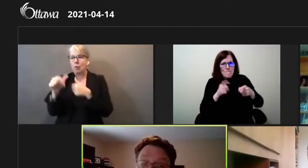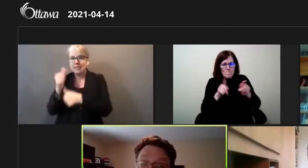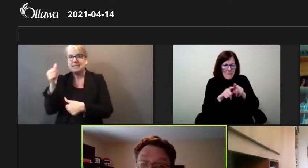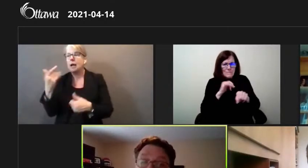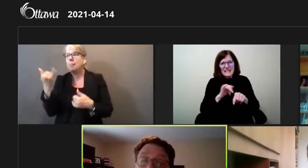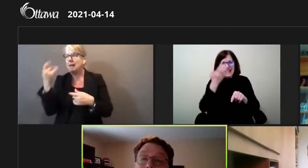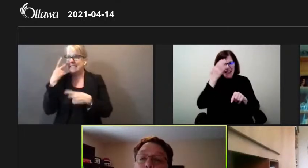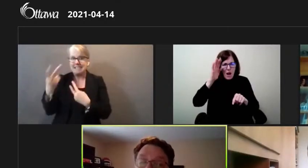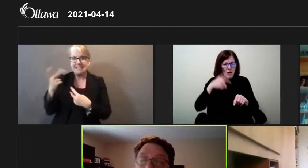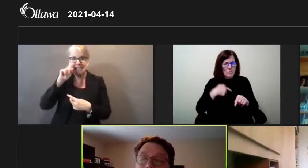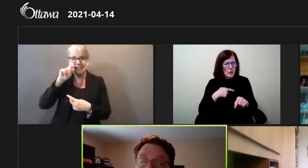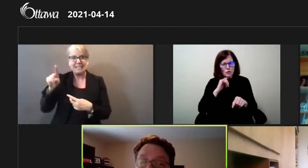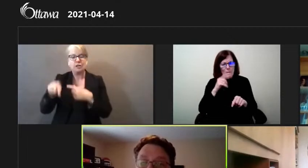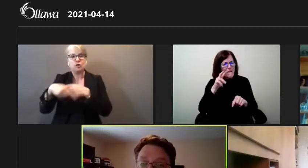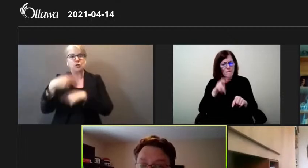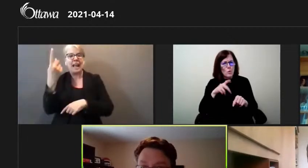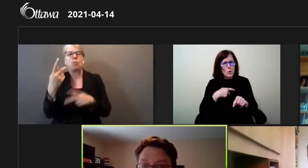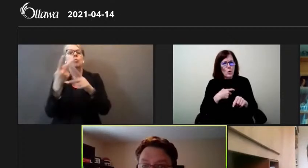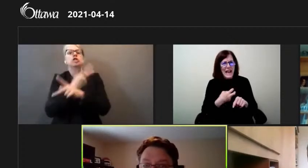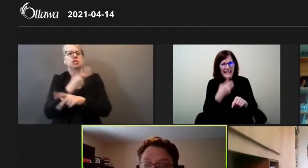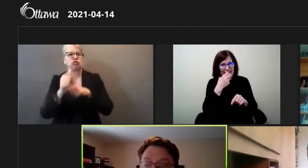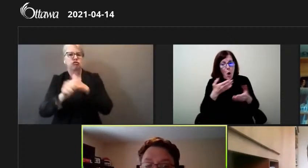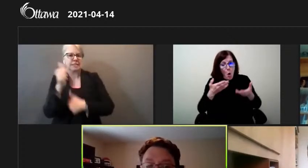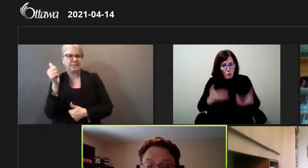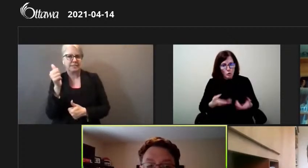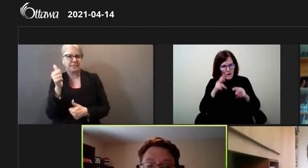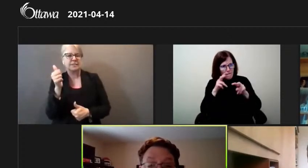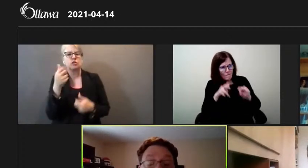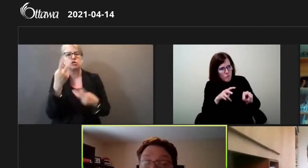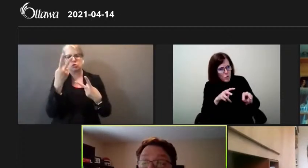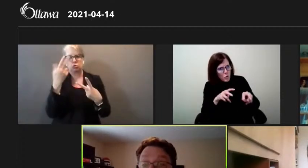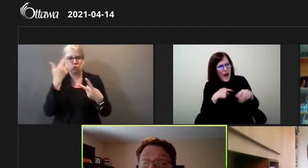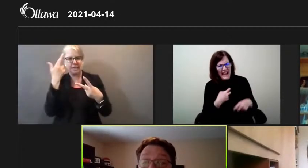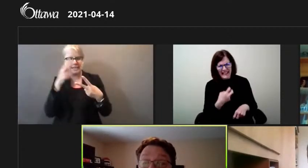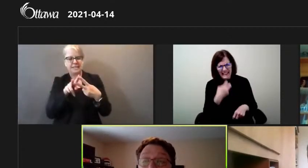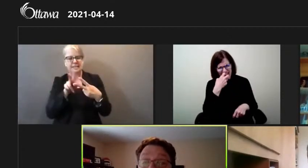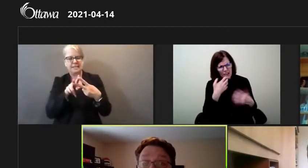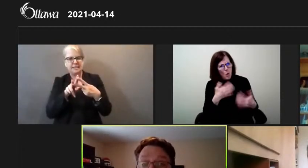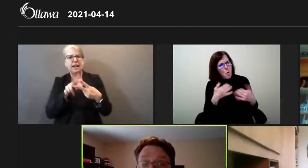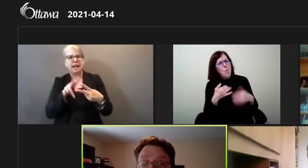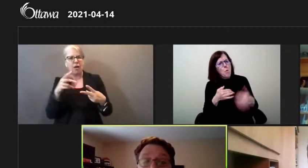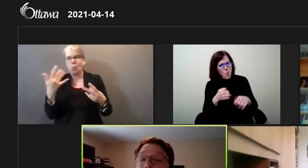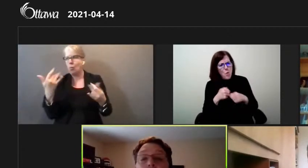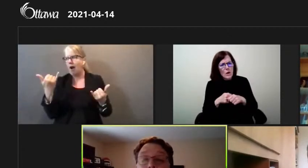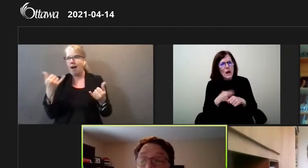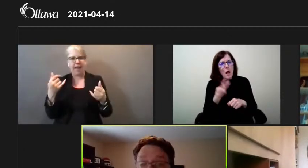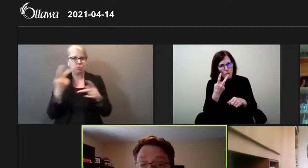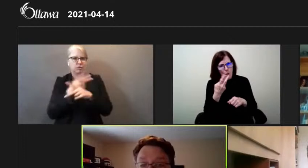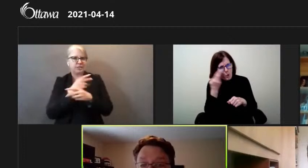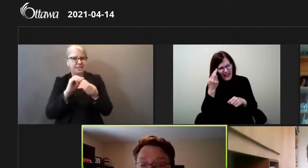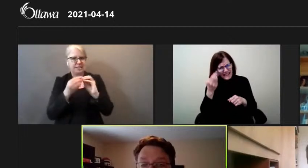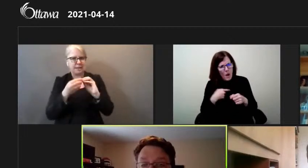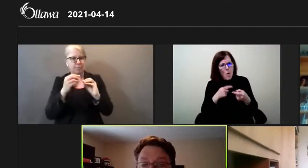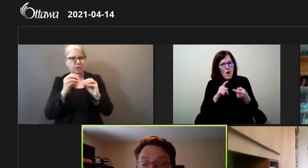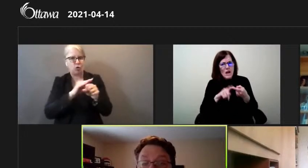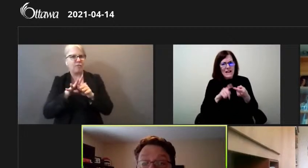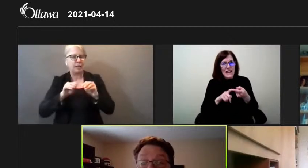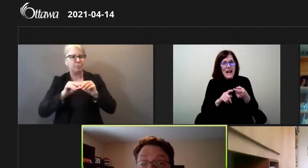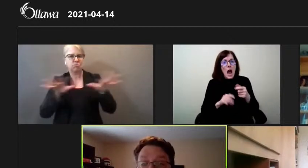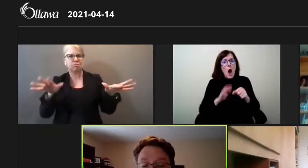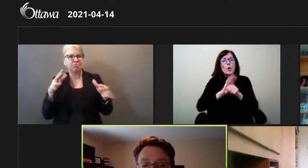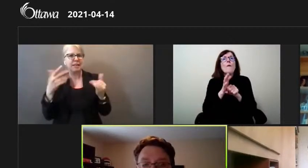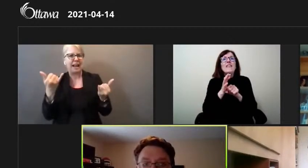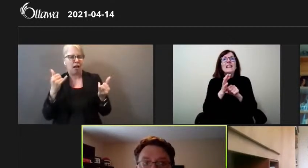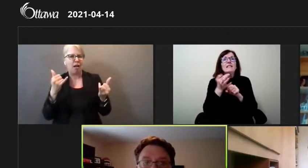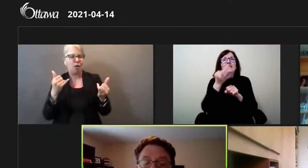today, it's riskier for two reasons. One, there's a heck of a lot more COVID around than we've ever had before, several